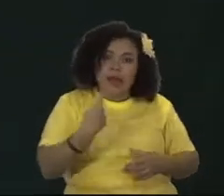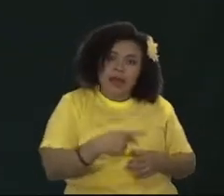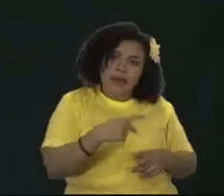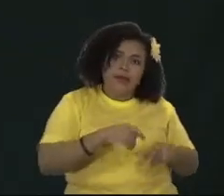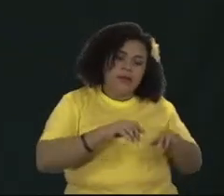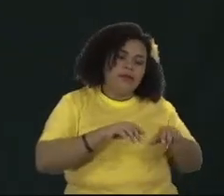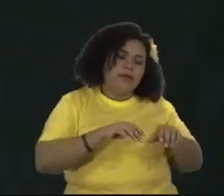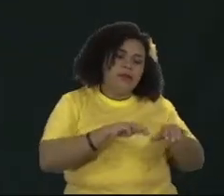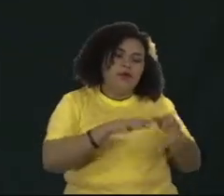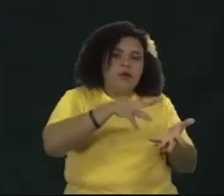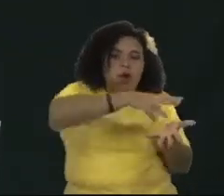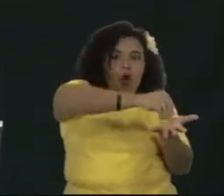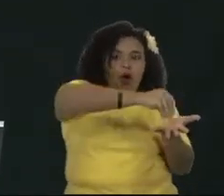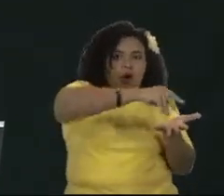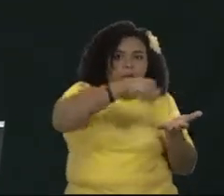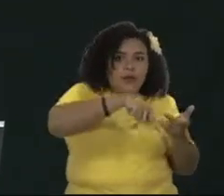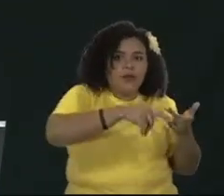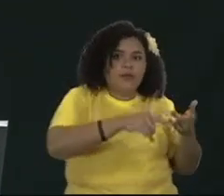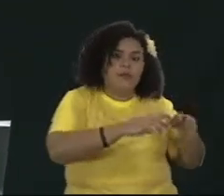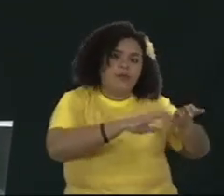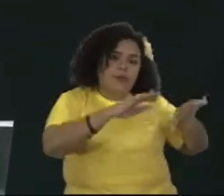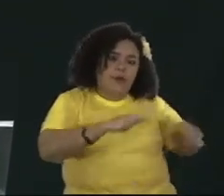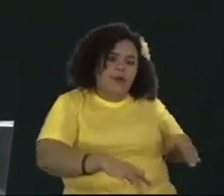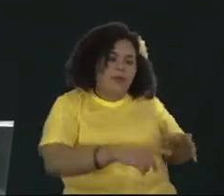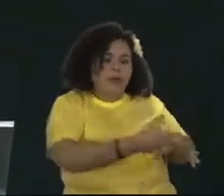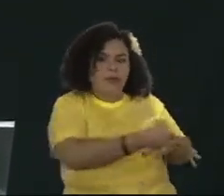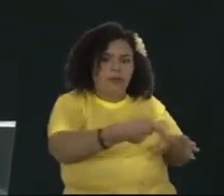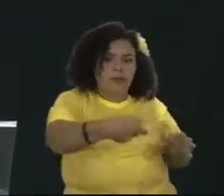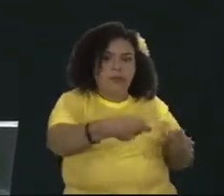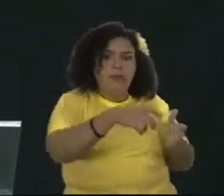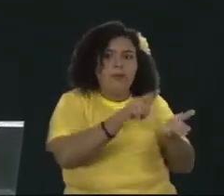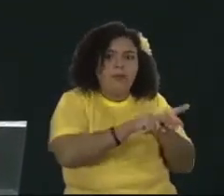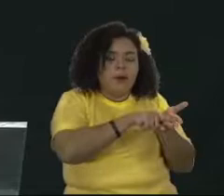And a girl told me that the printer is